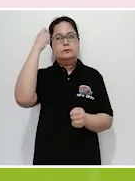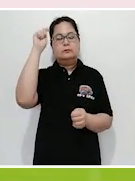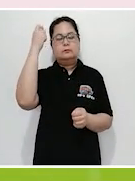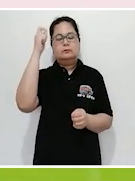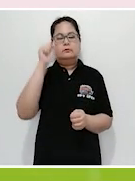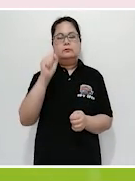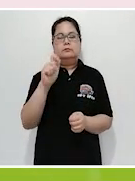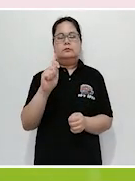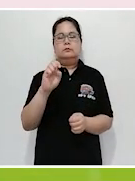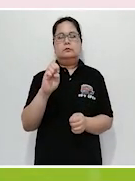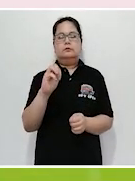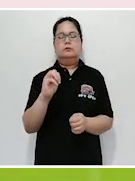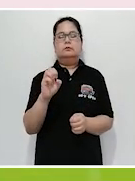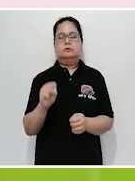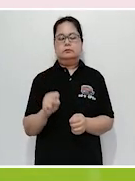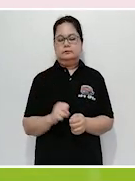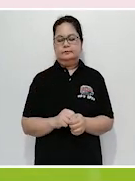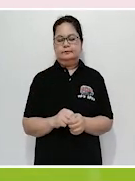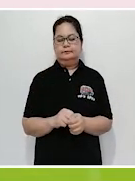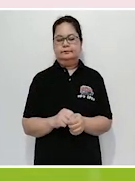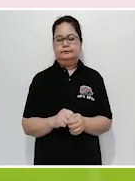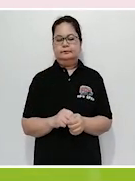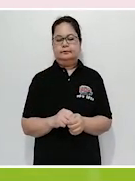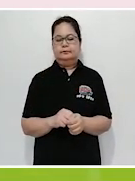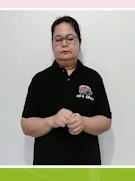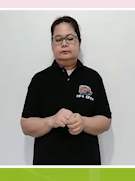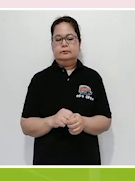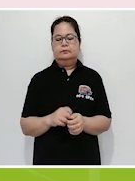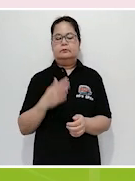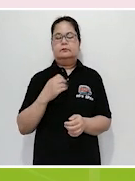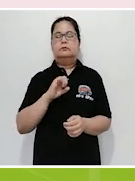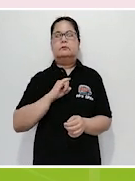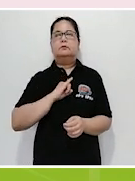Some examples of thinking stem for fiction include